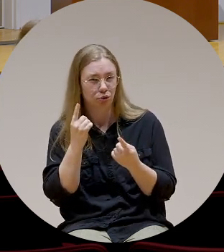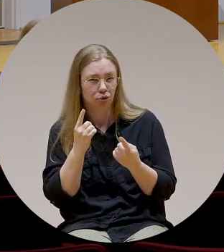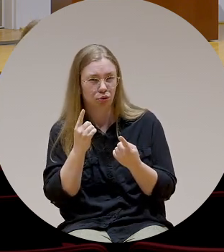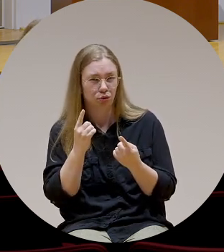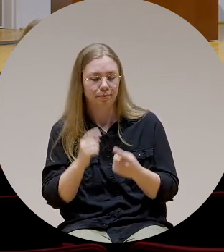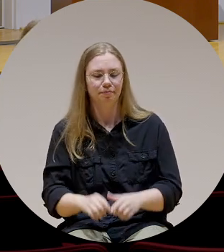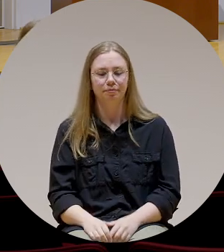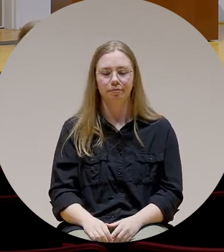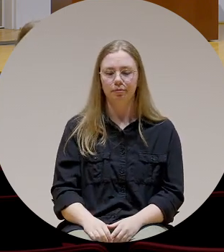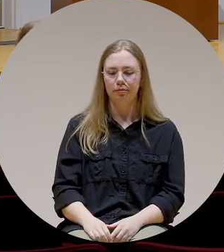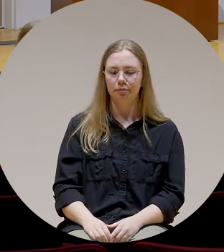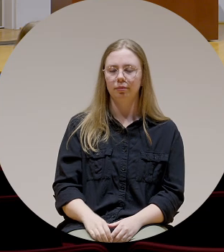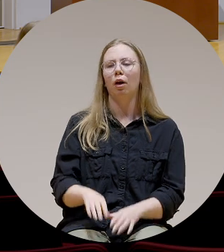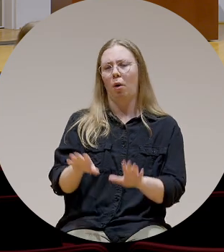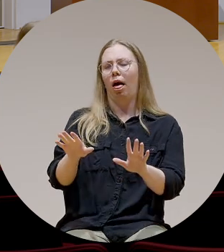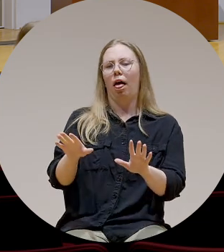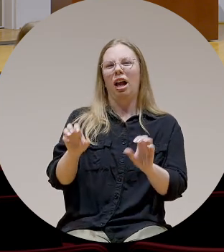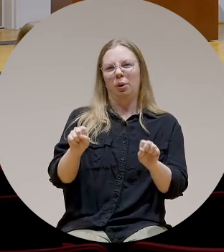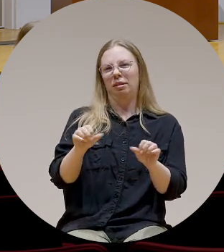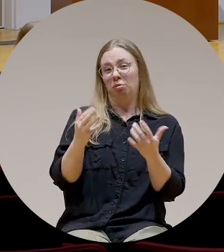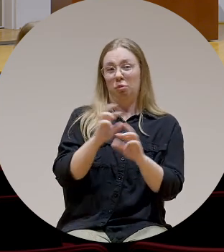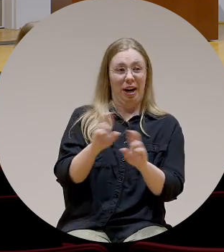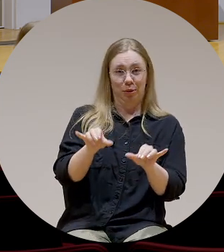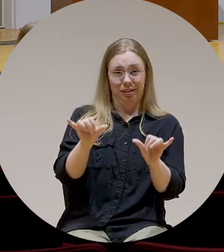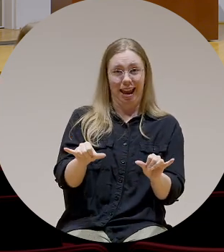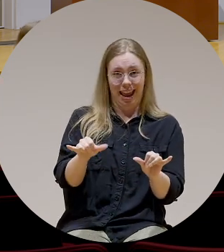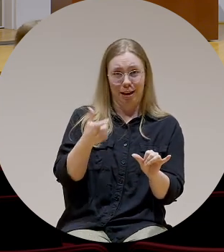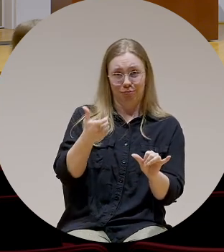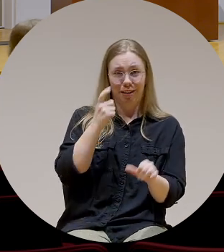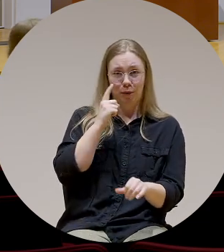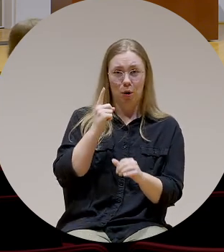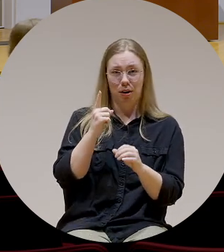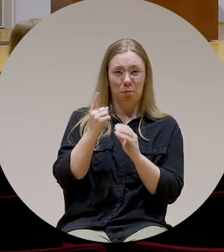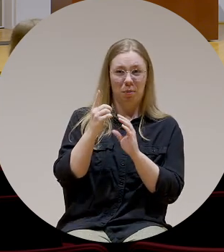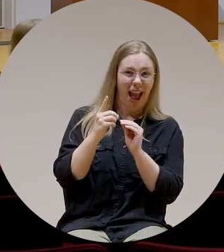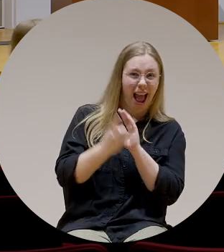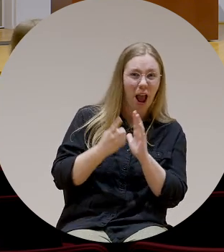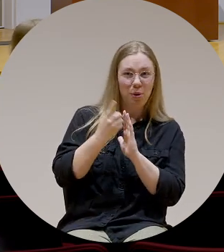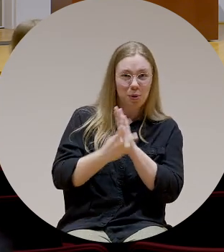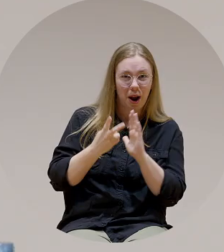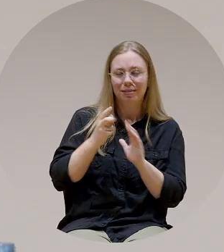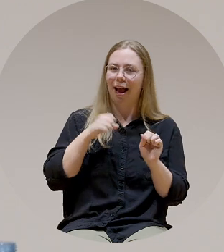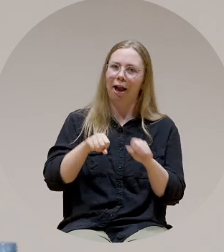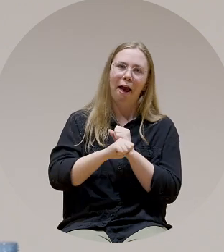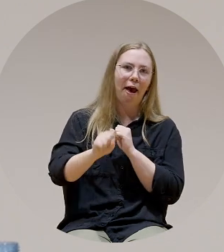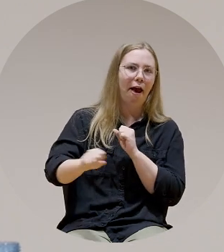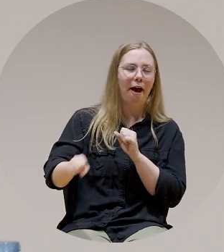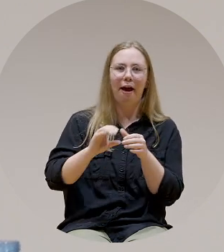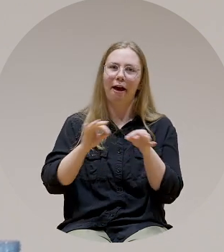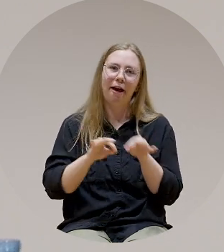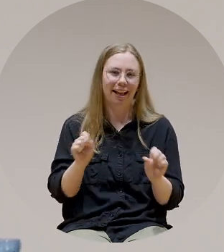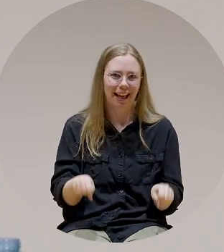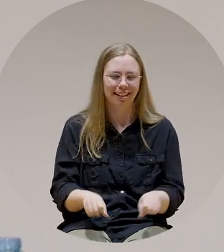Yeah. Well, settle in for another hour, because this is my scholarly letter. She's area written of books on expertise. this.